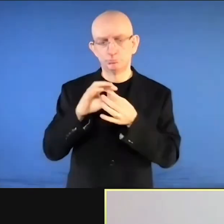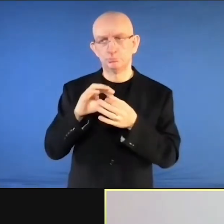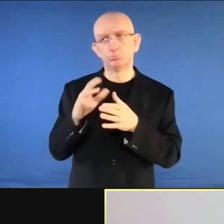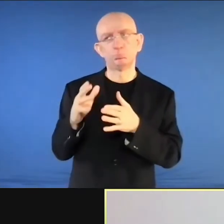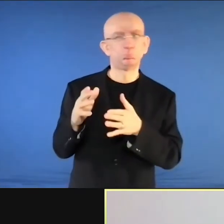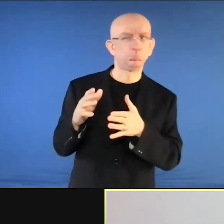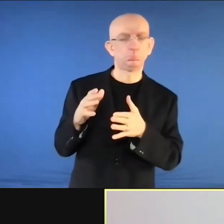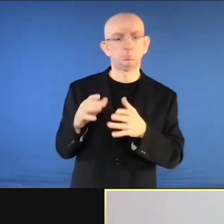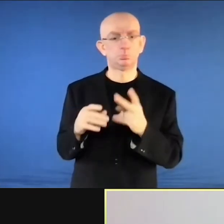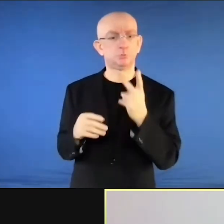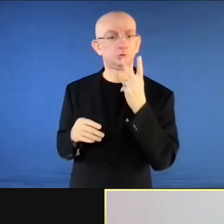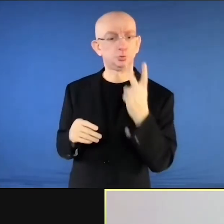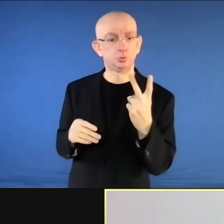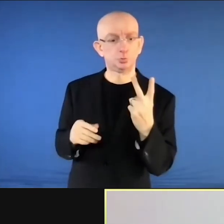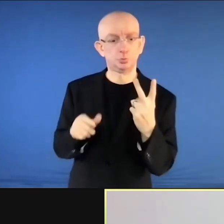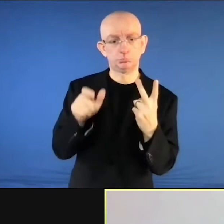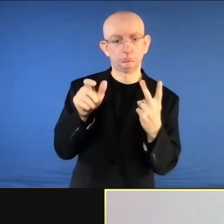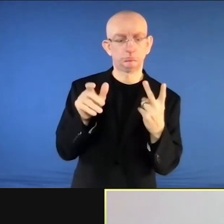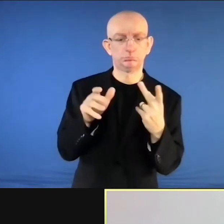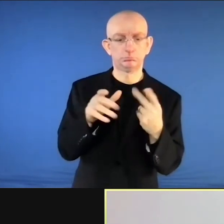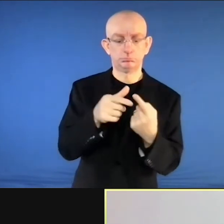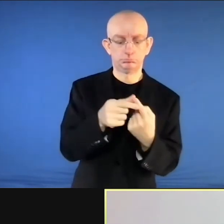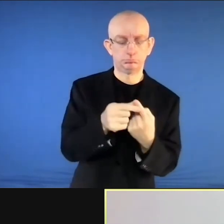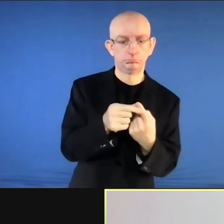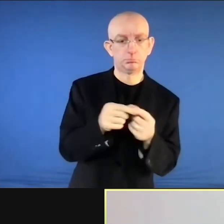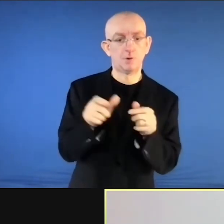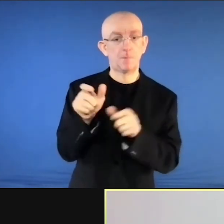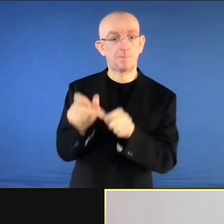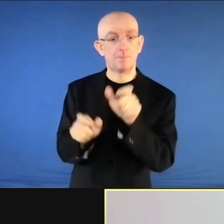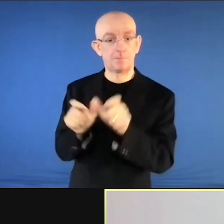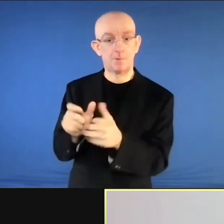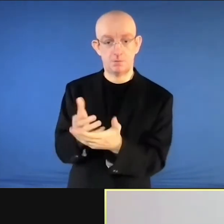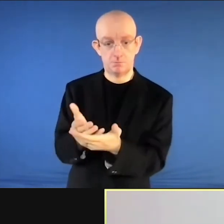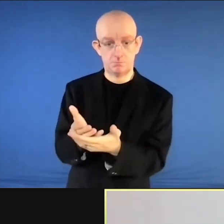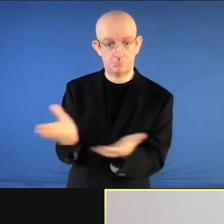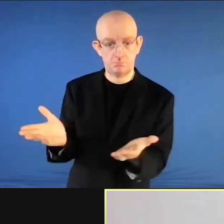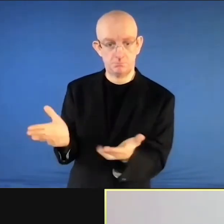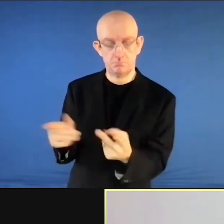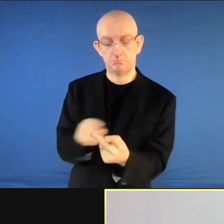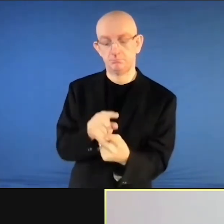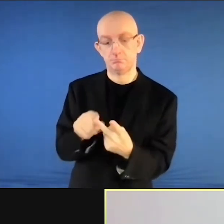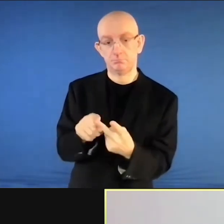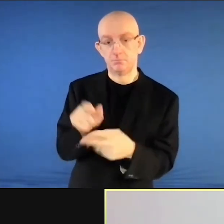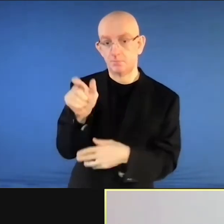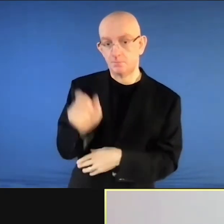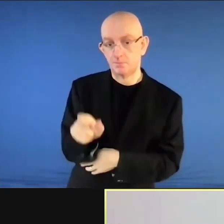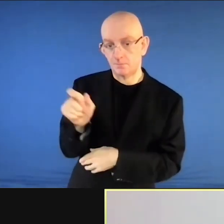I chosen for my interview, because one of the methods that I chosen for my